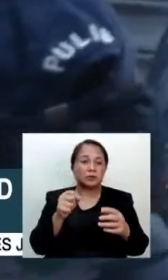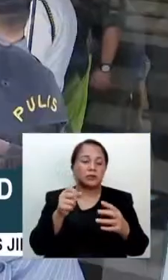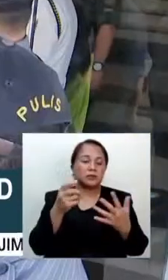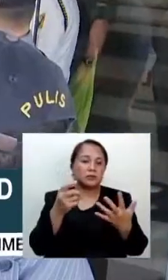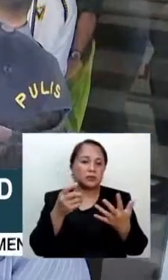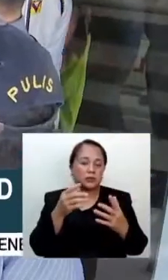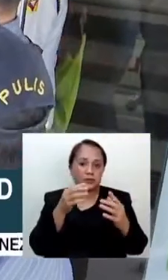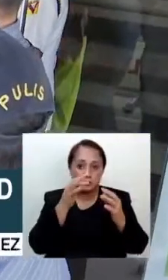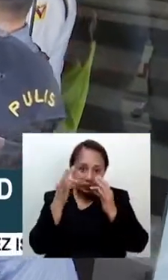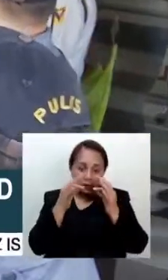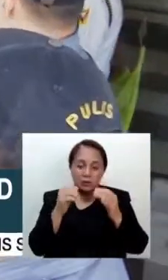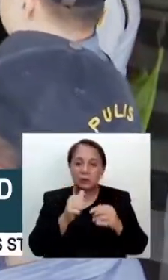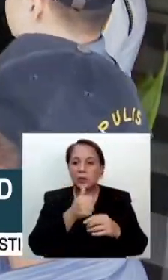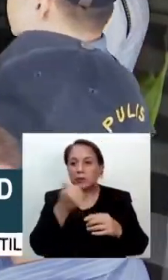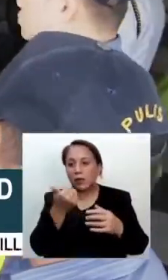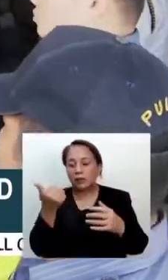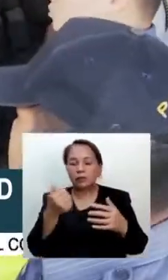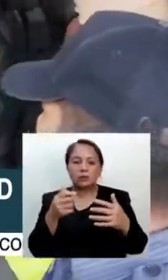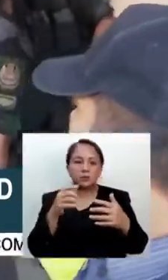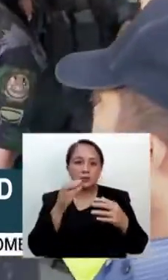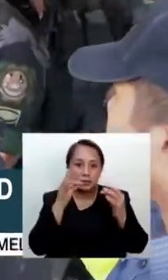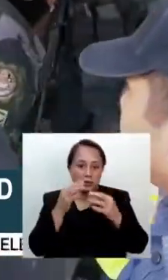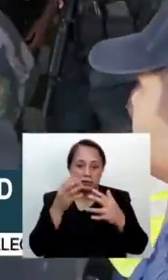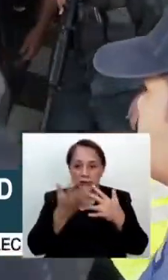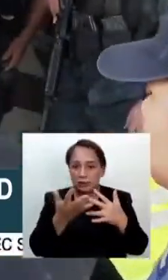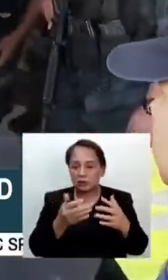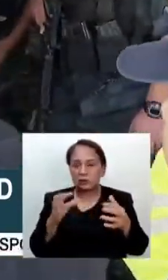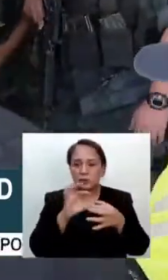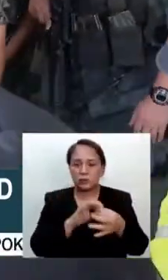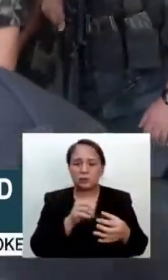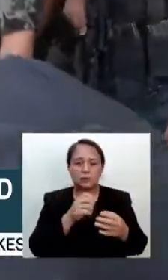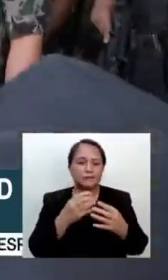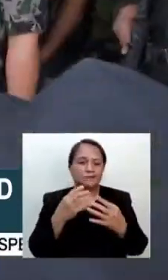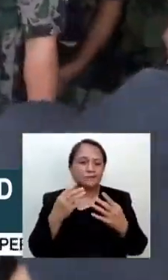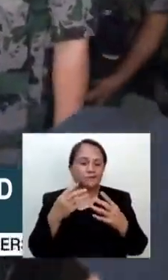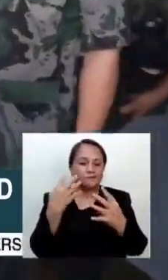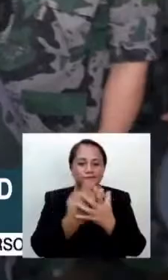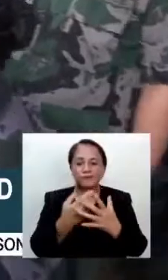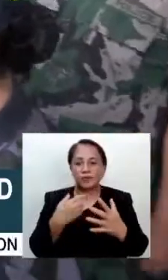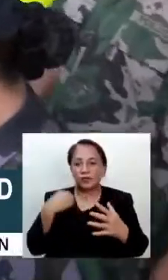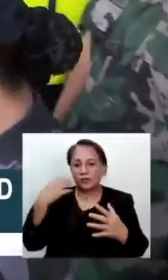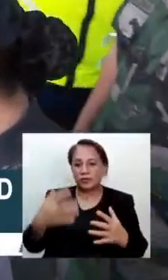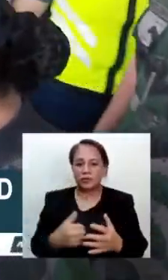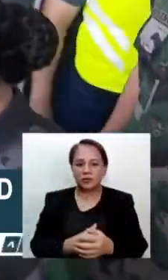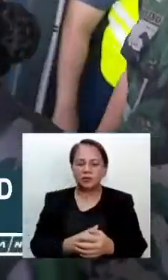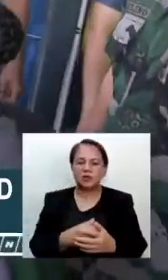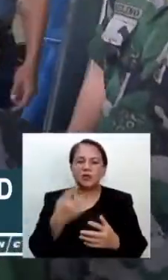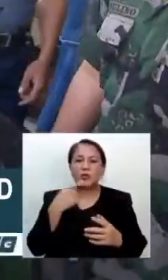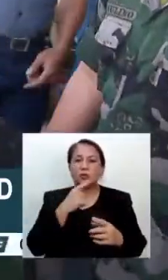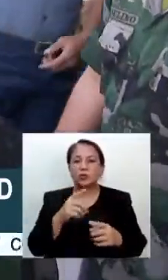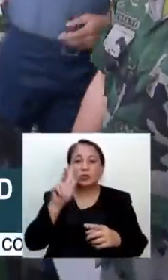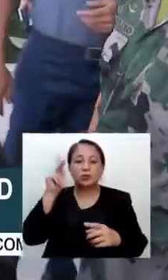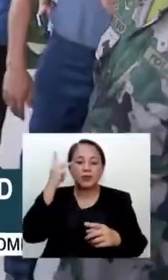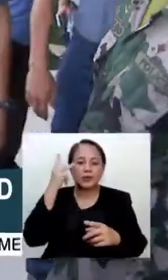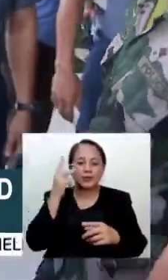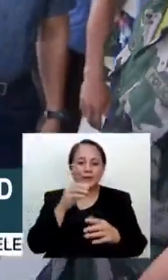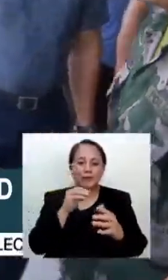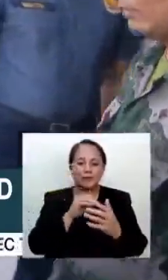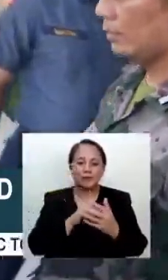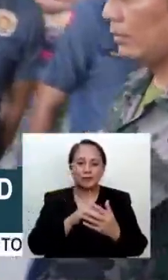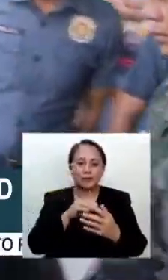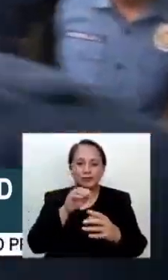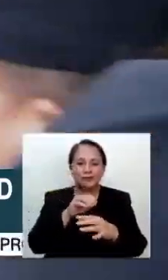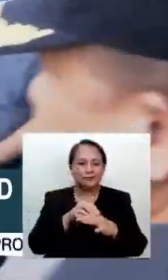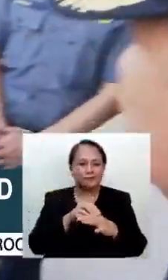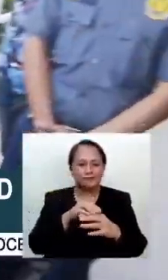case involving other Bucor officials. He says this shows a pattern of well-orchestrated political persecution using the entire machinery